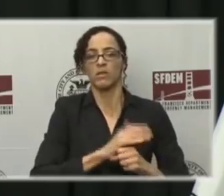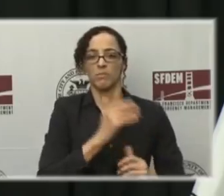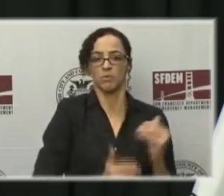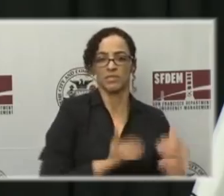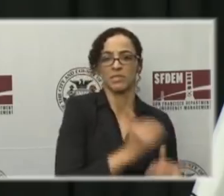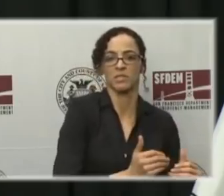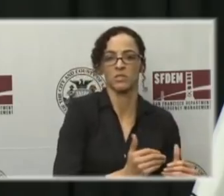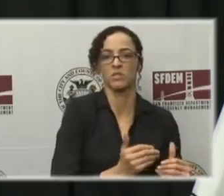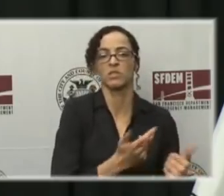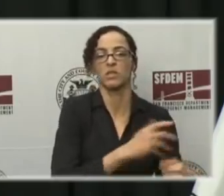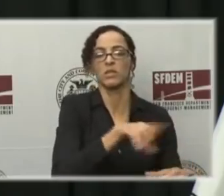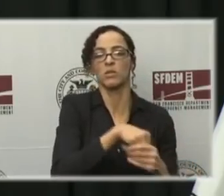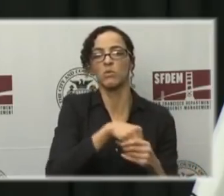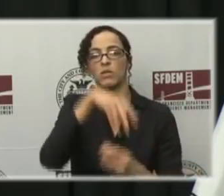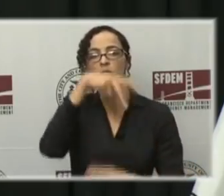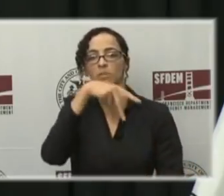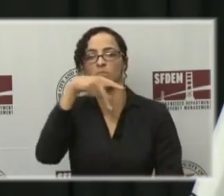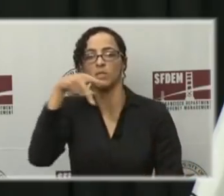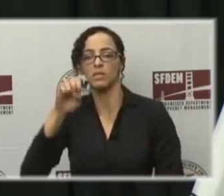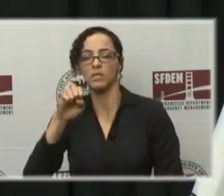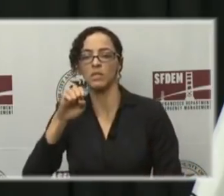personal protective equipment, PPE,